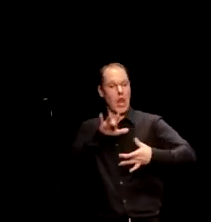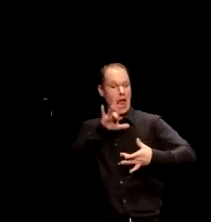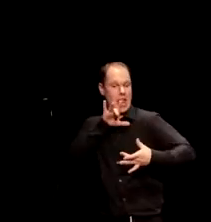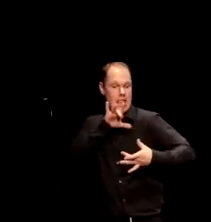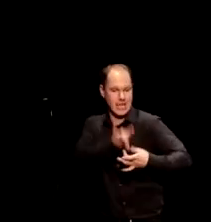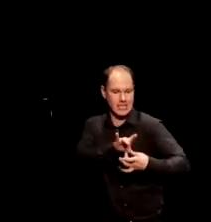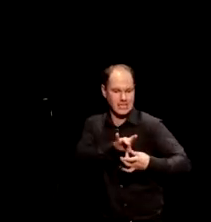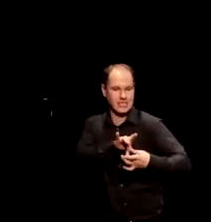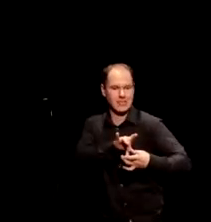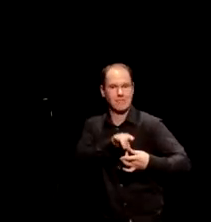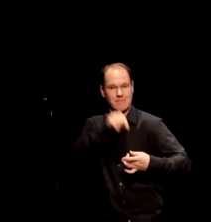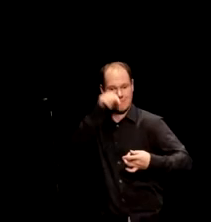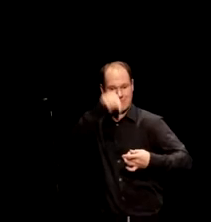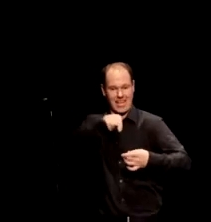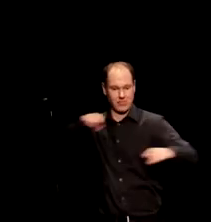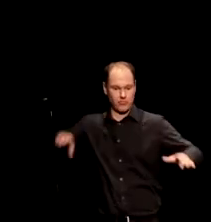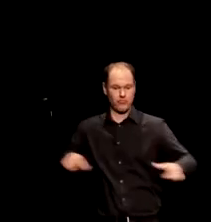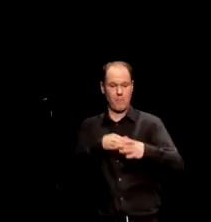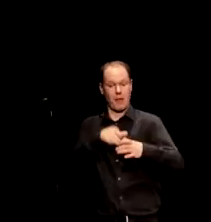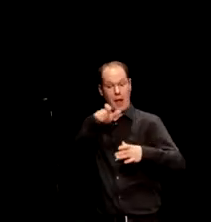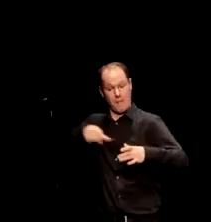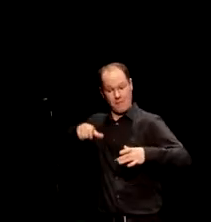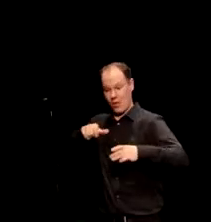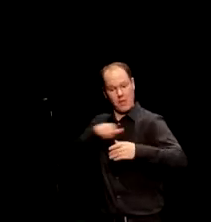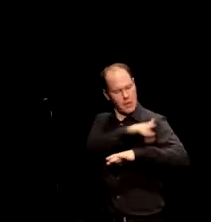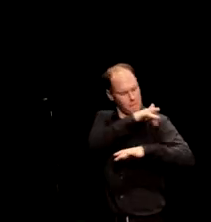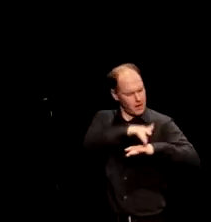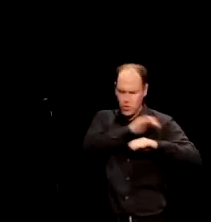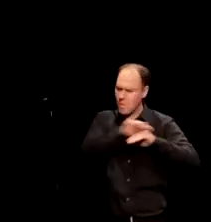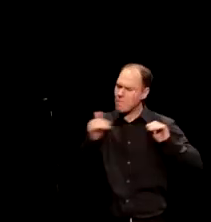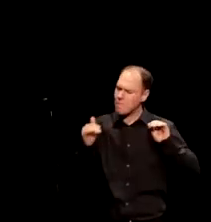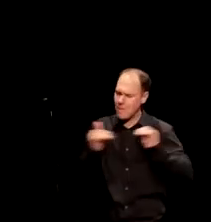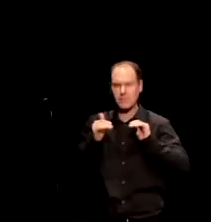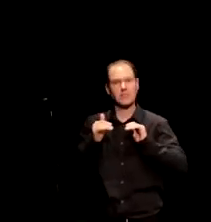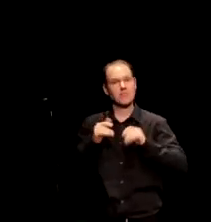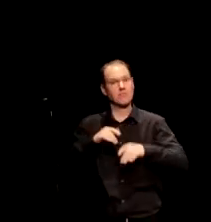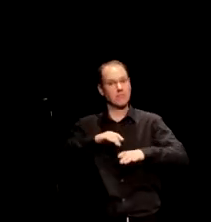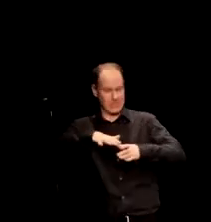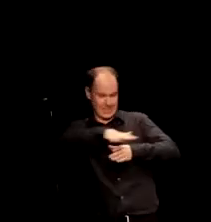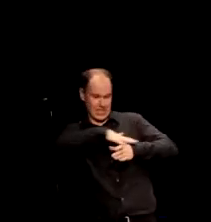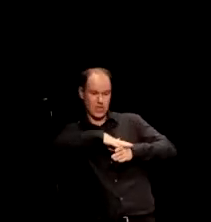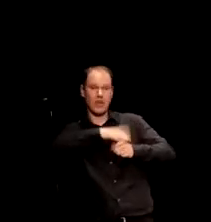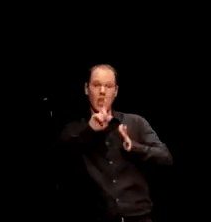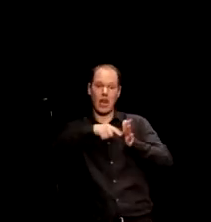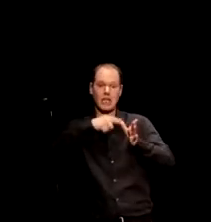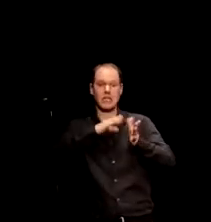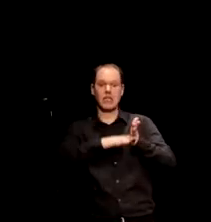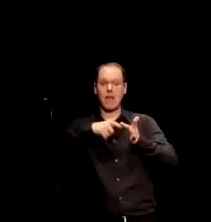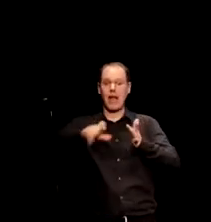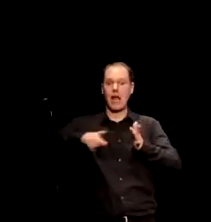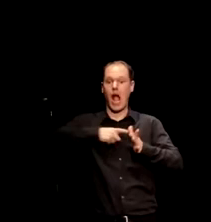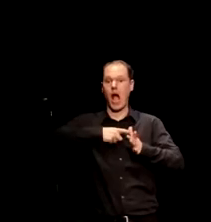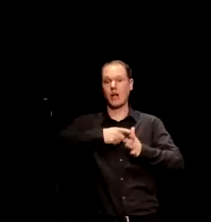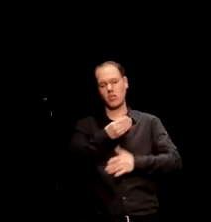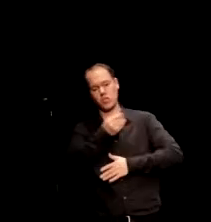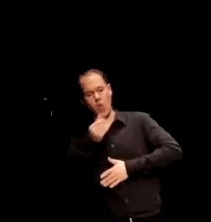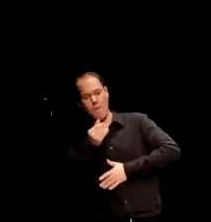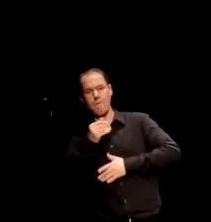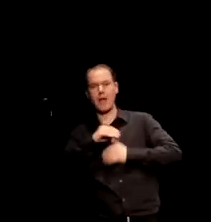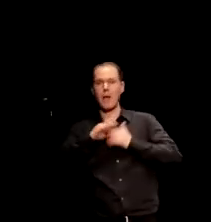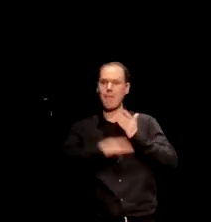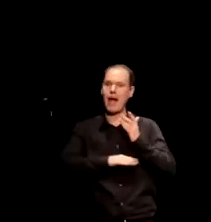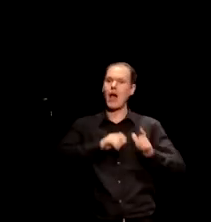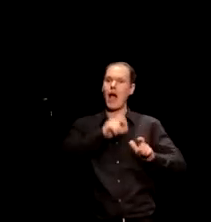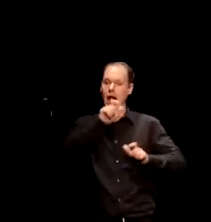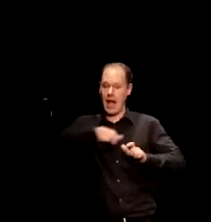the objects of that institution, except that the scene is in Jamaica, and some of the minor characters are coloured and speak